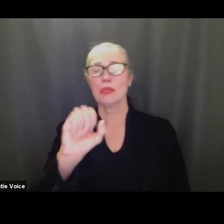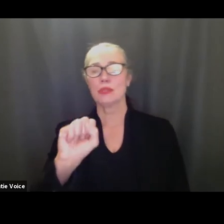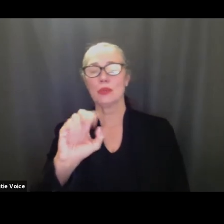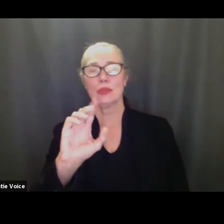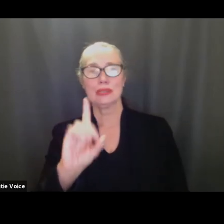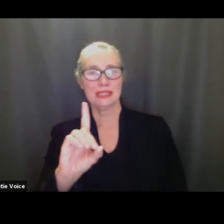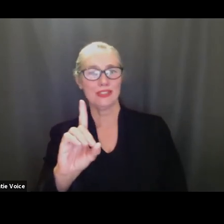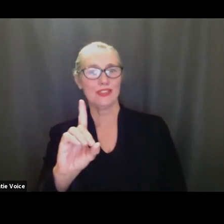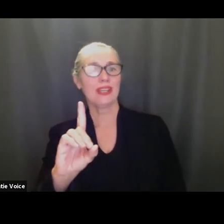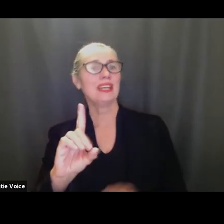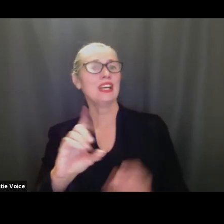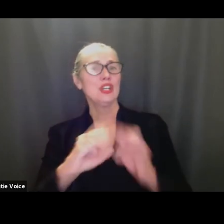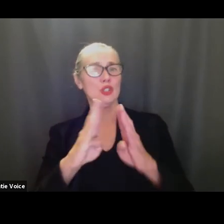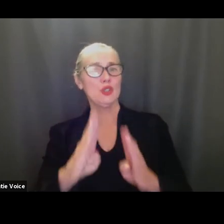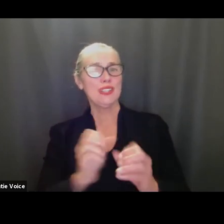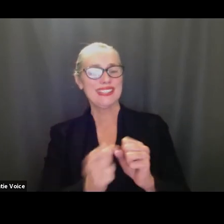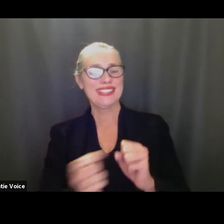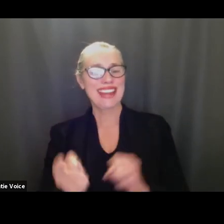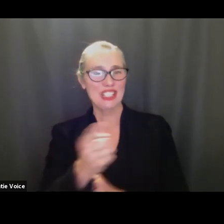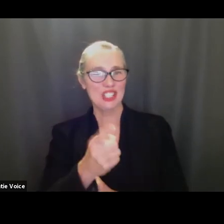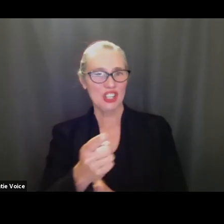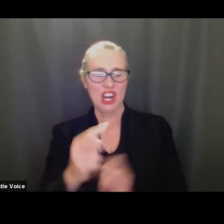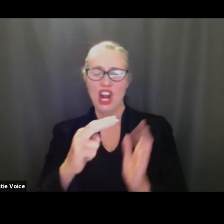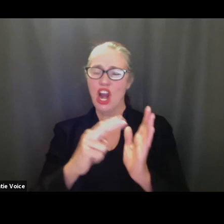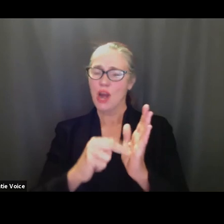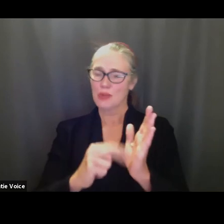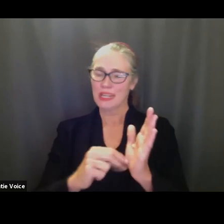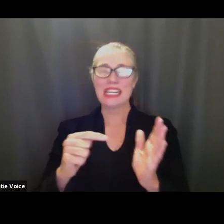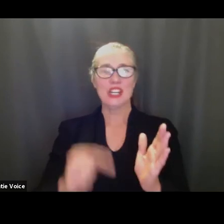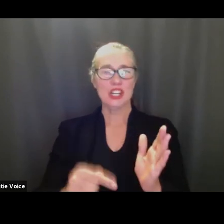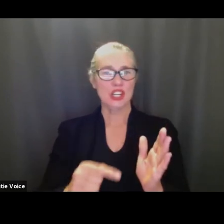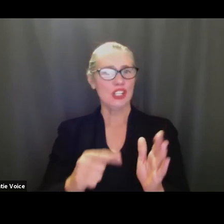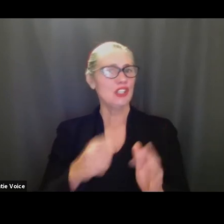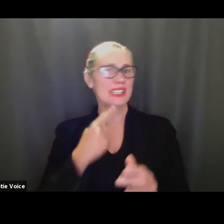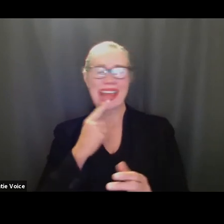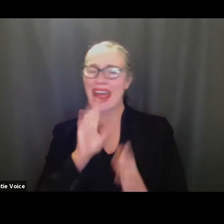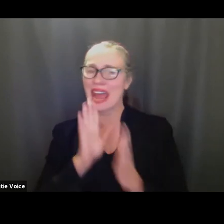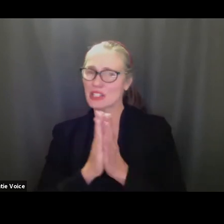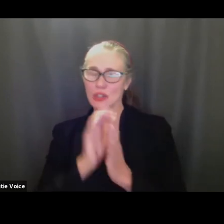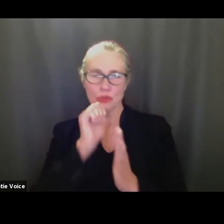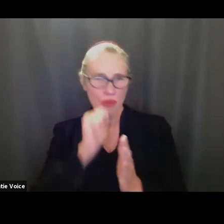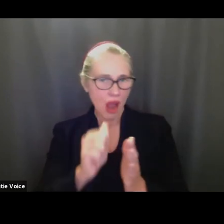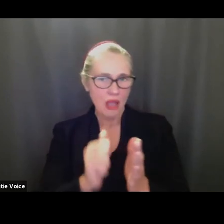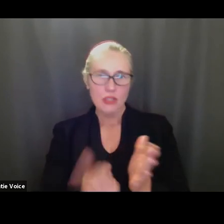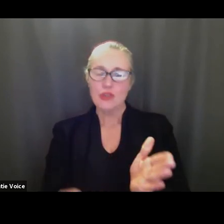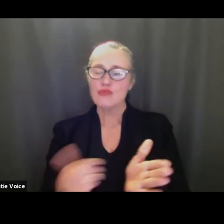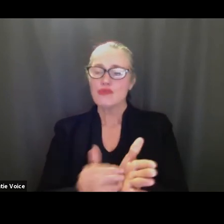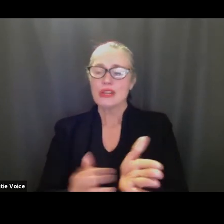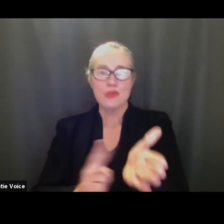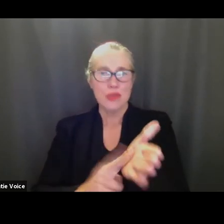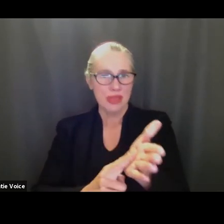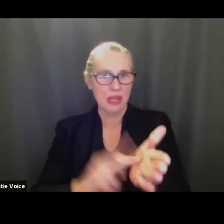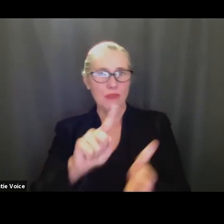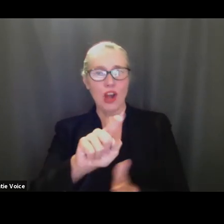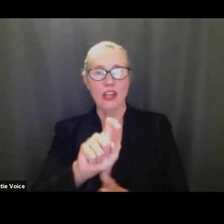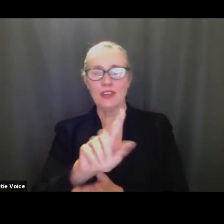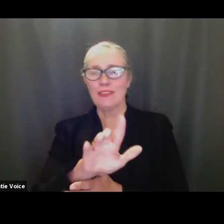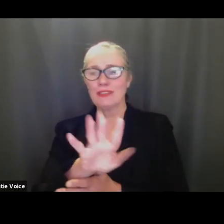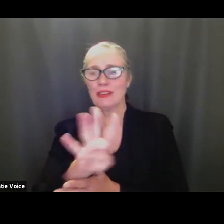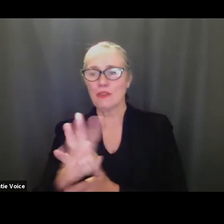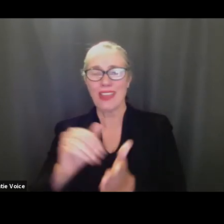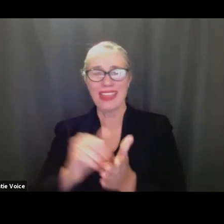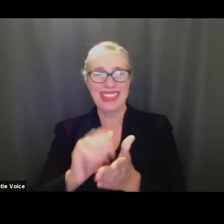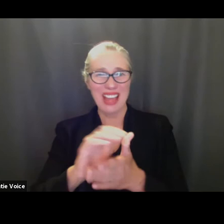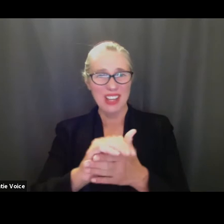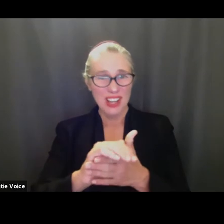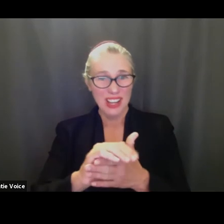barbara i'm reading to you today to say that i stand with the youth coalition to ask you not to renew the contract for a hundred and fifty four thousand dollars seven